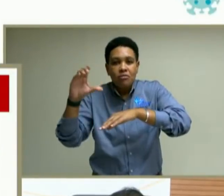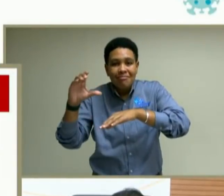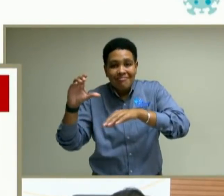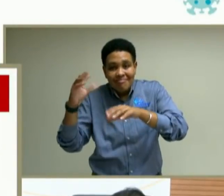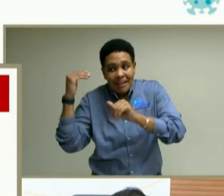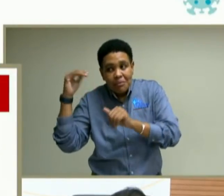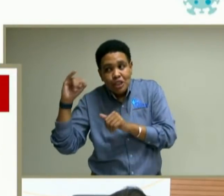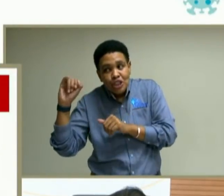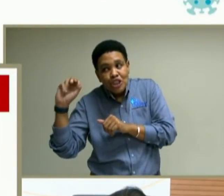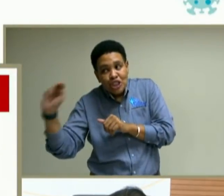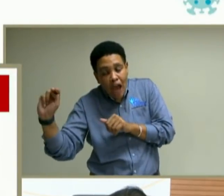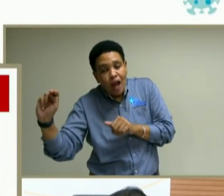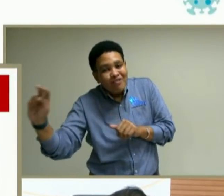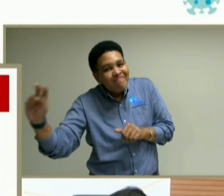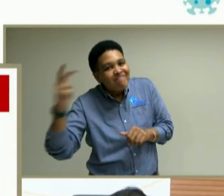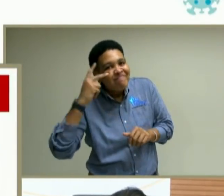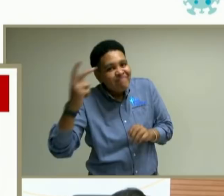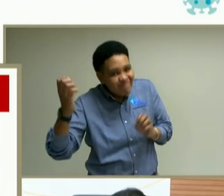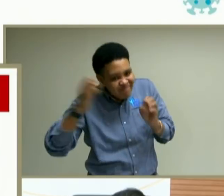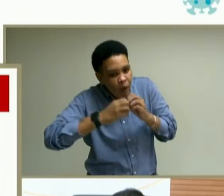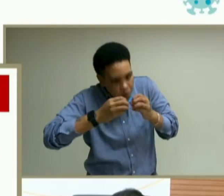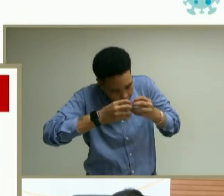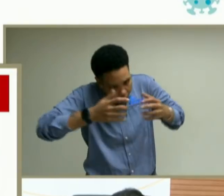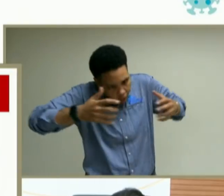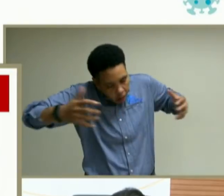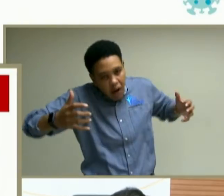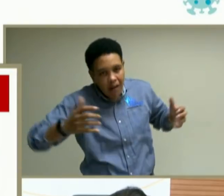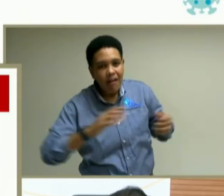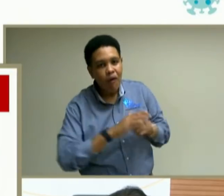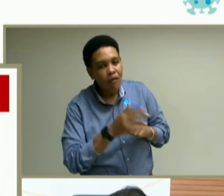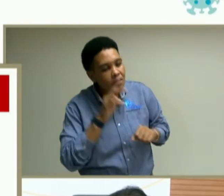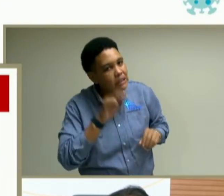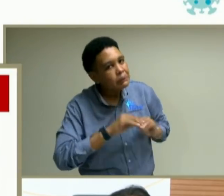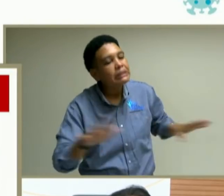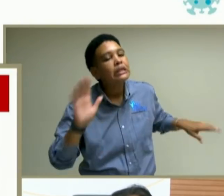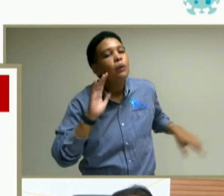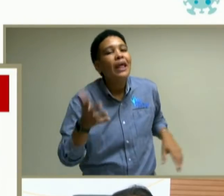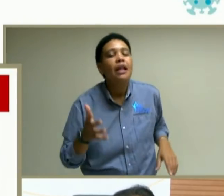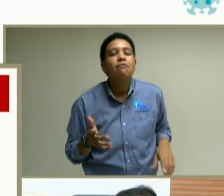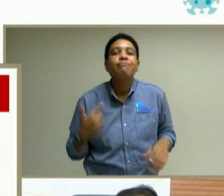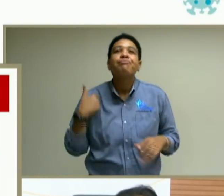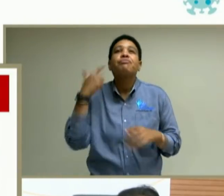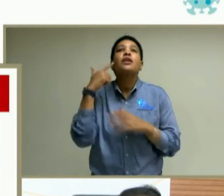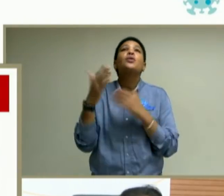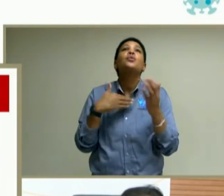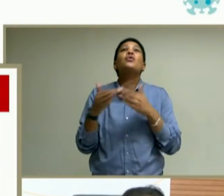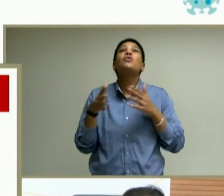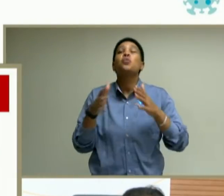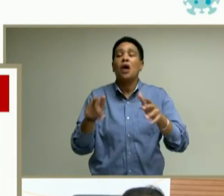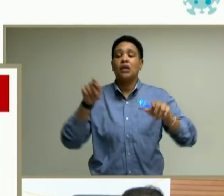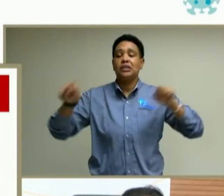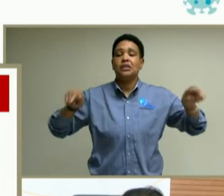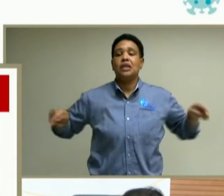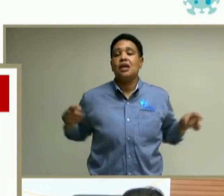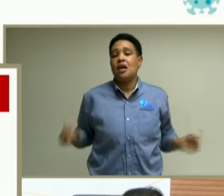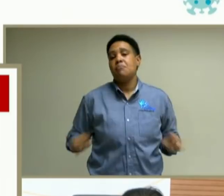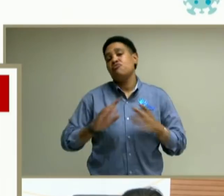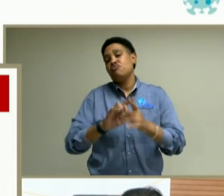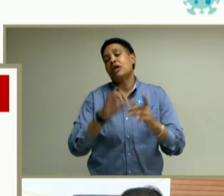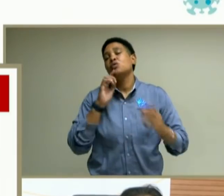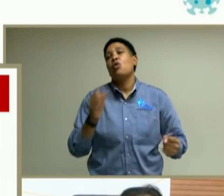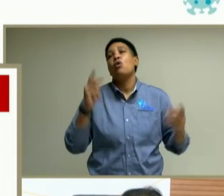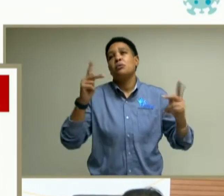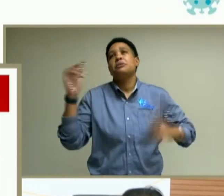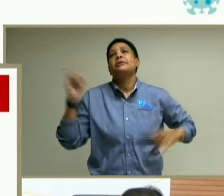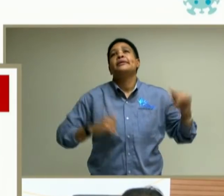into January, we're going to be expecting a surge. But I think whichever way it happens in terms of the traffic,